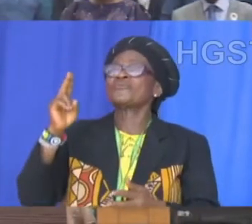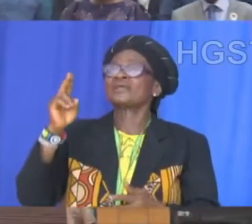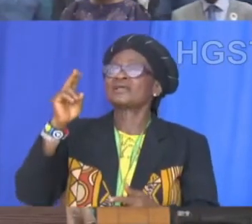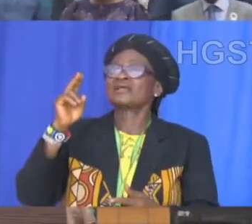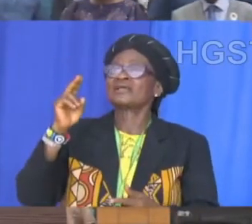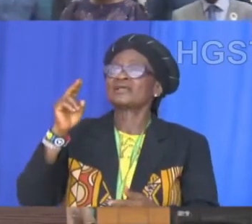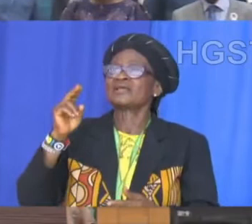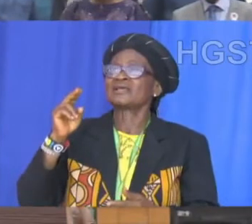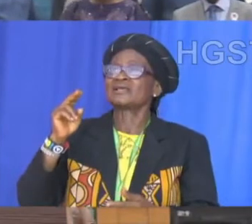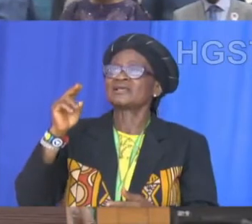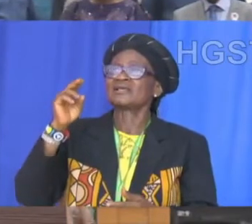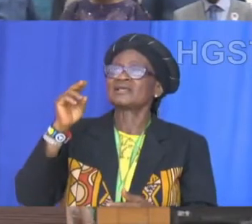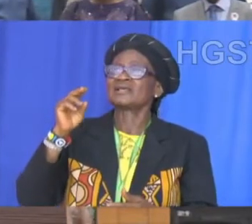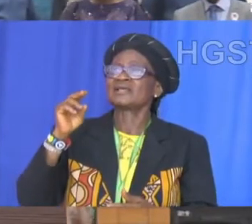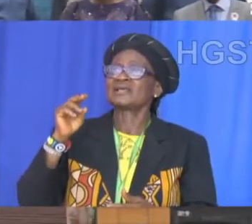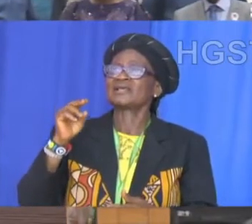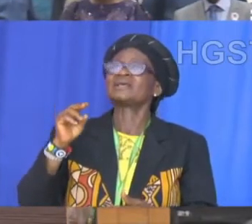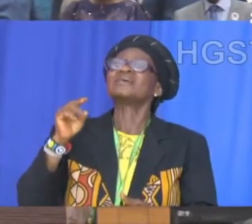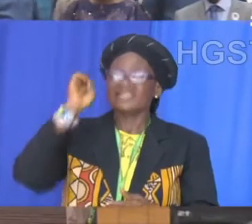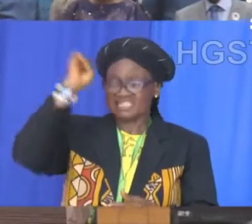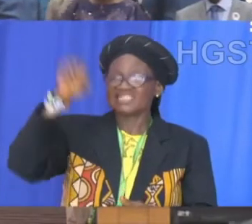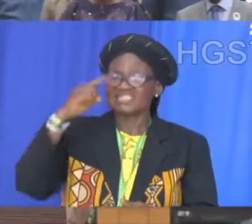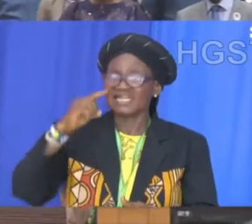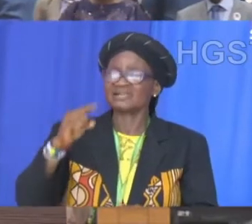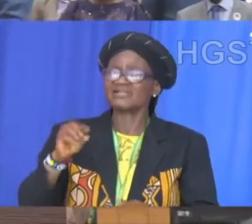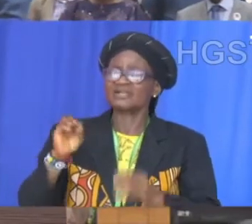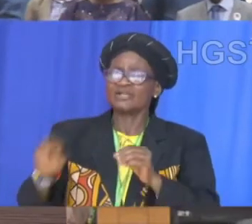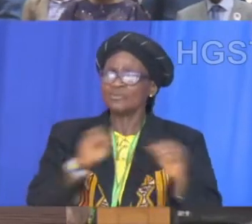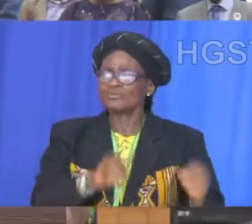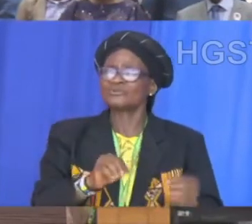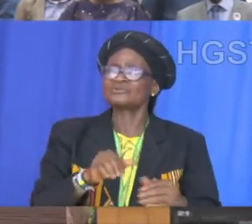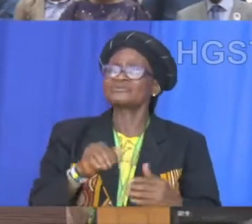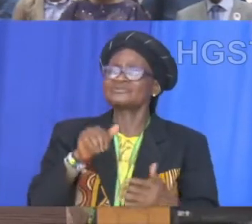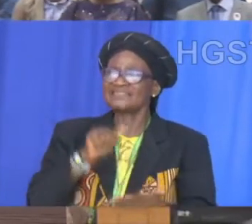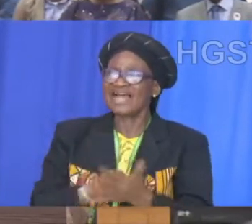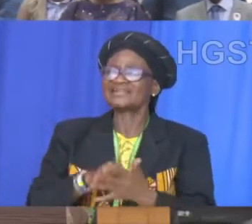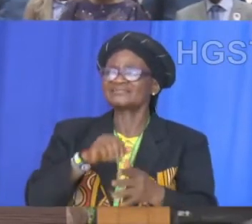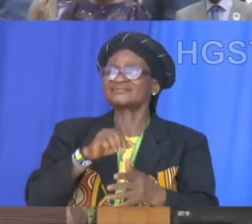down as a miracle one? So I put it down.